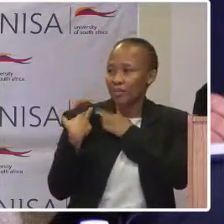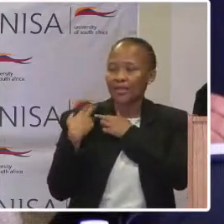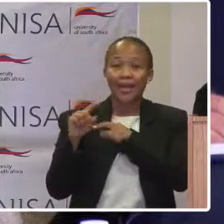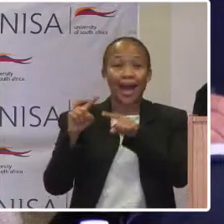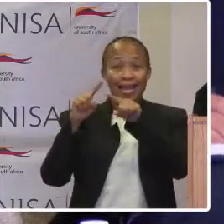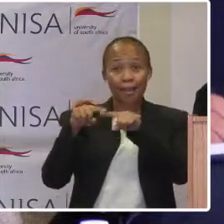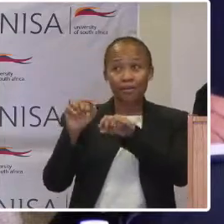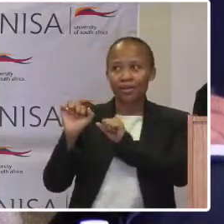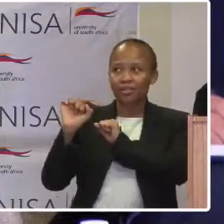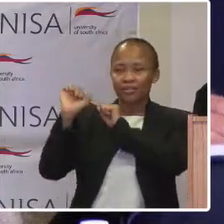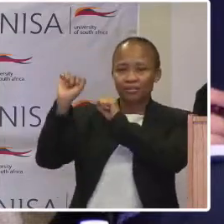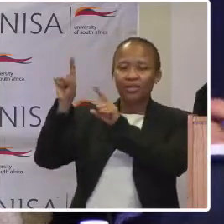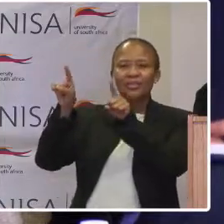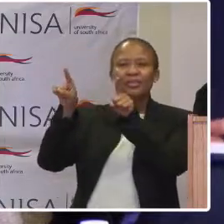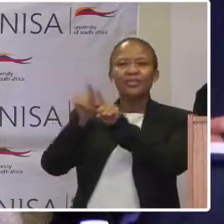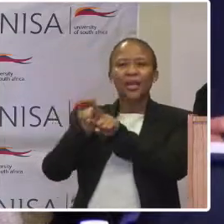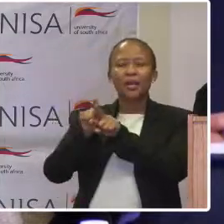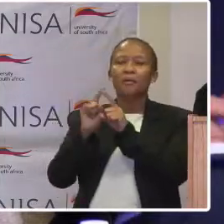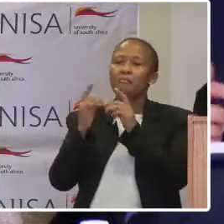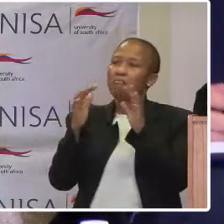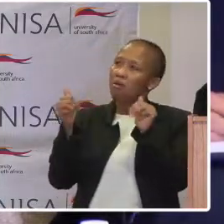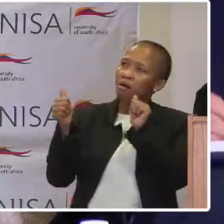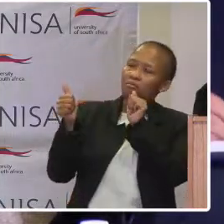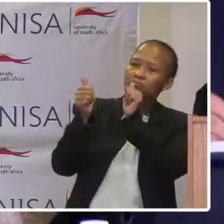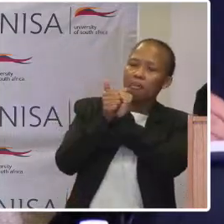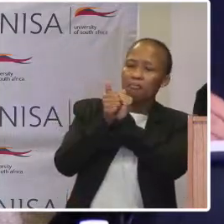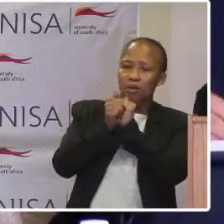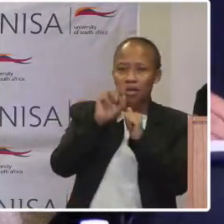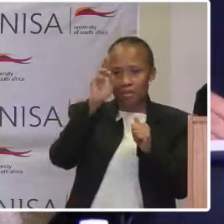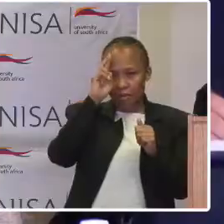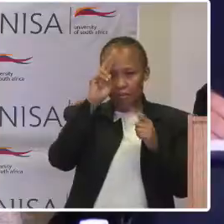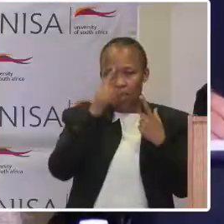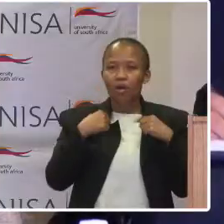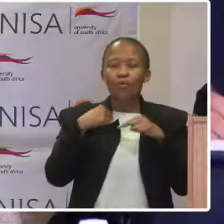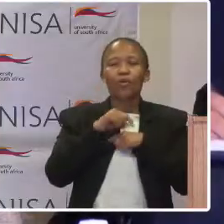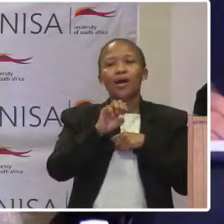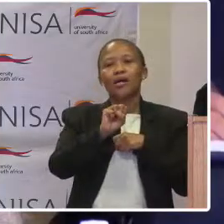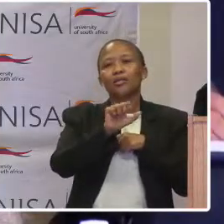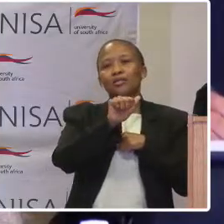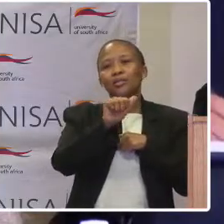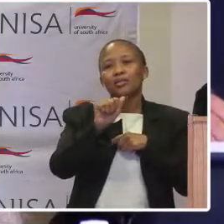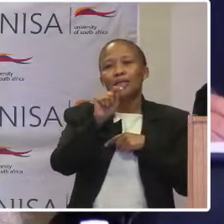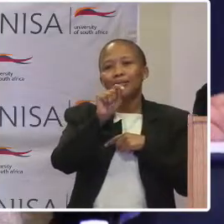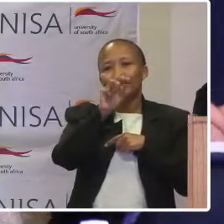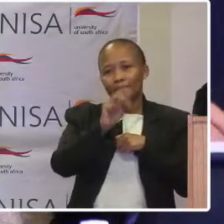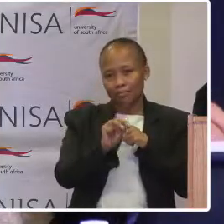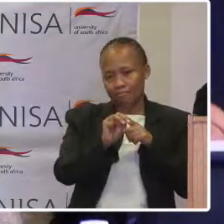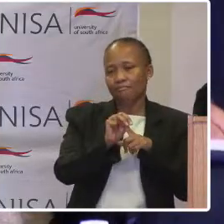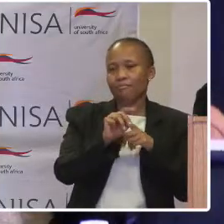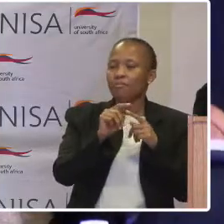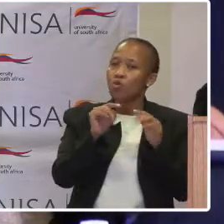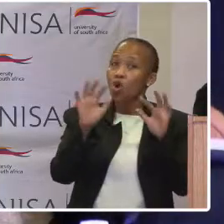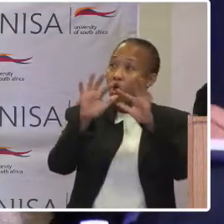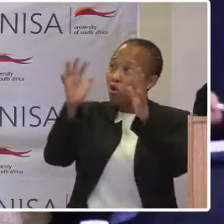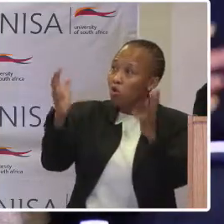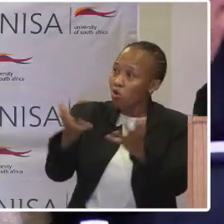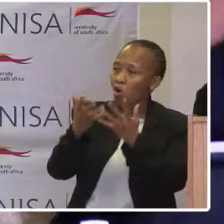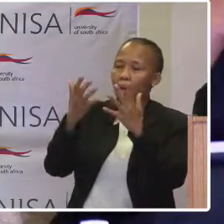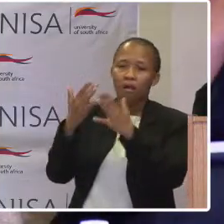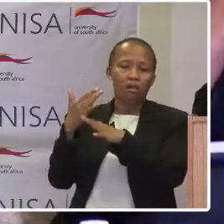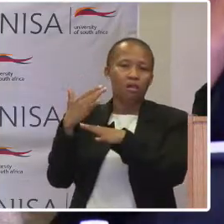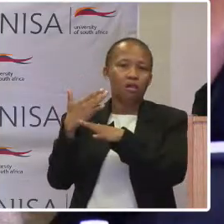cooperation. Remember, as a SANTA, we also operate globally. We have memorandum